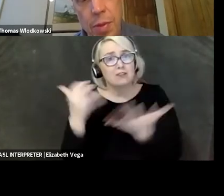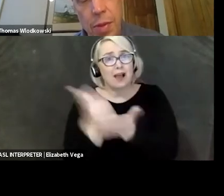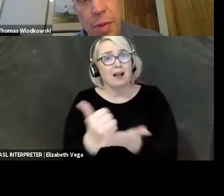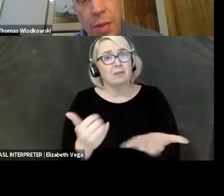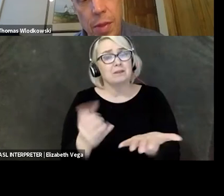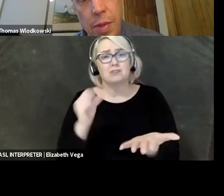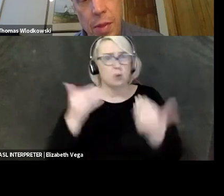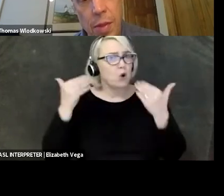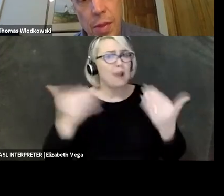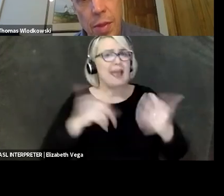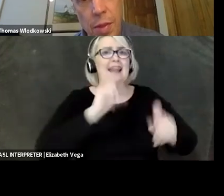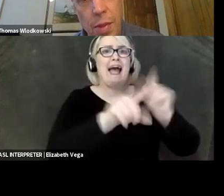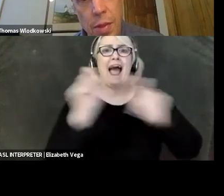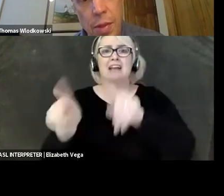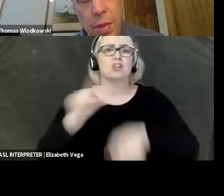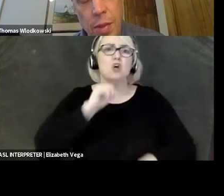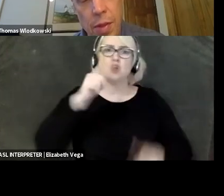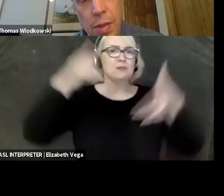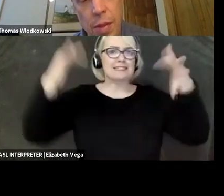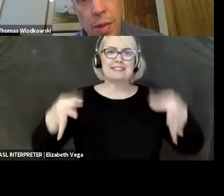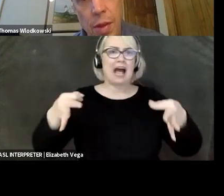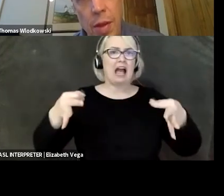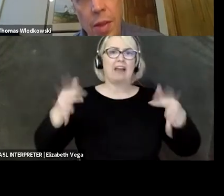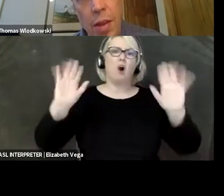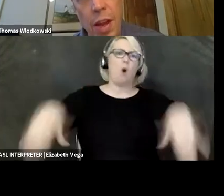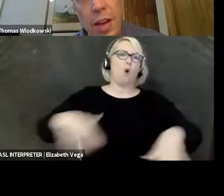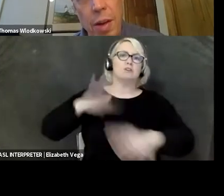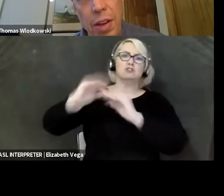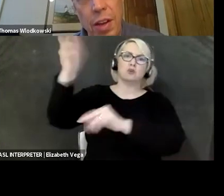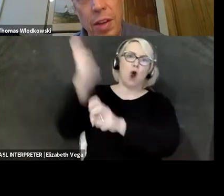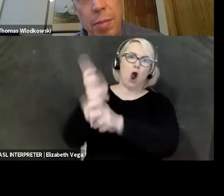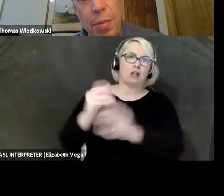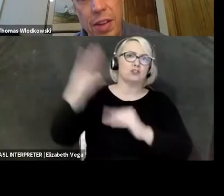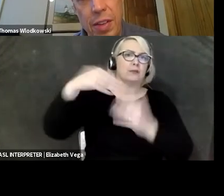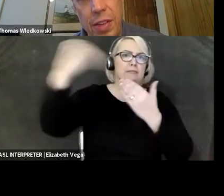ask questions before you just assume that it may or may not be possible.